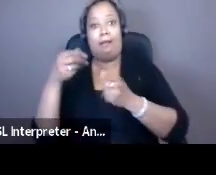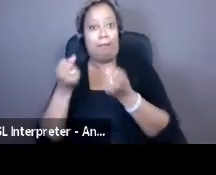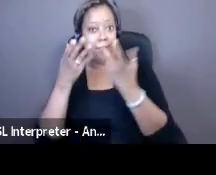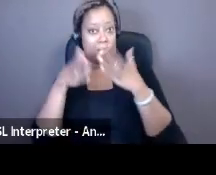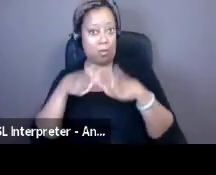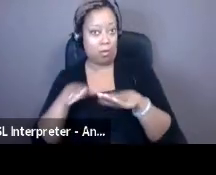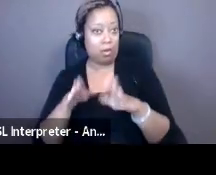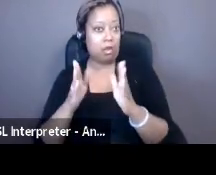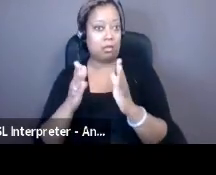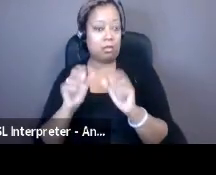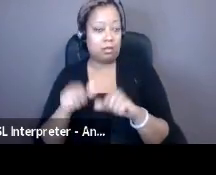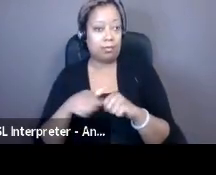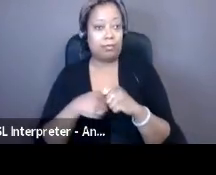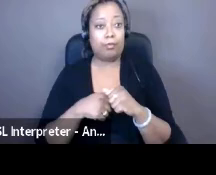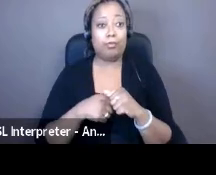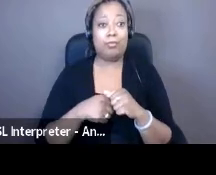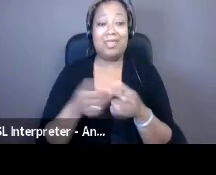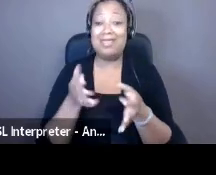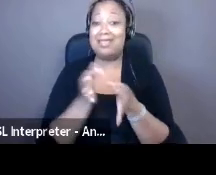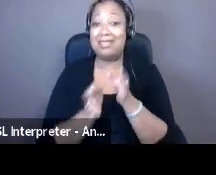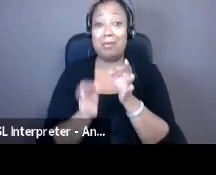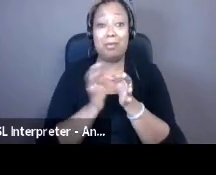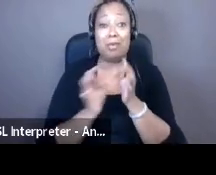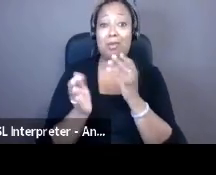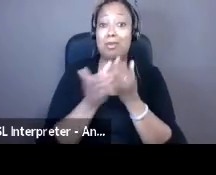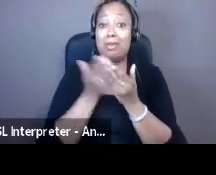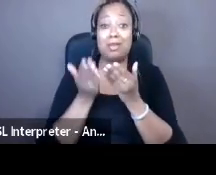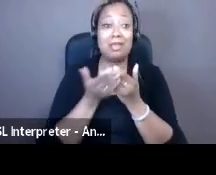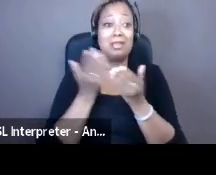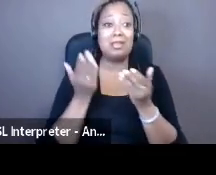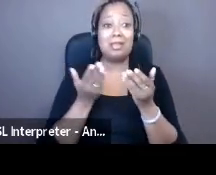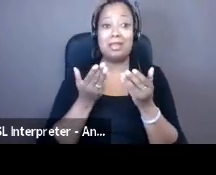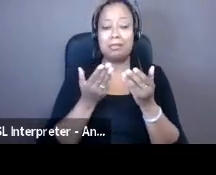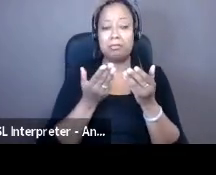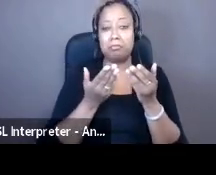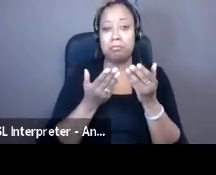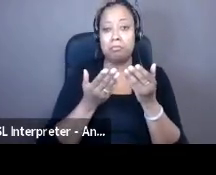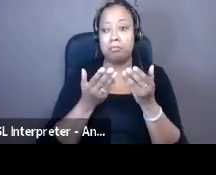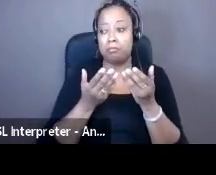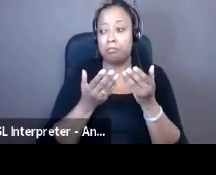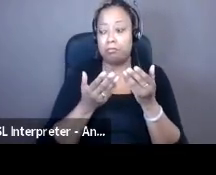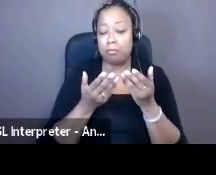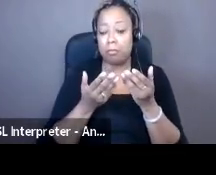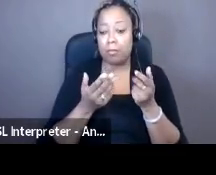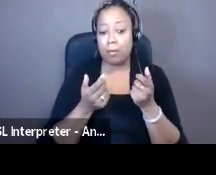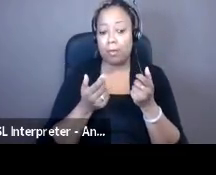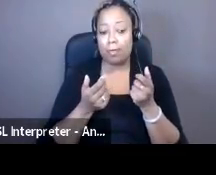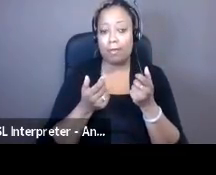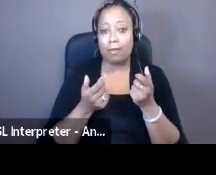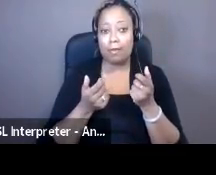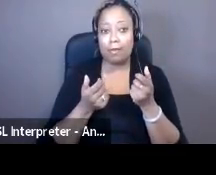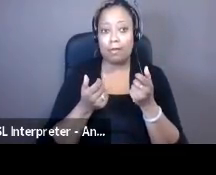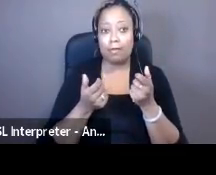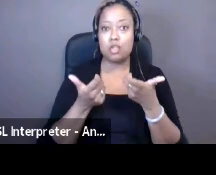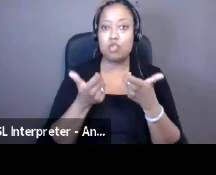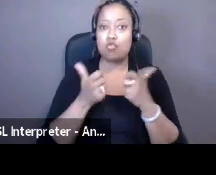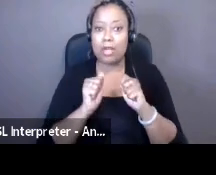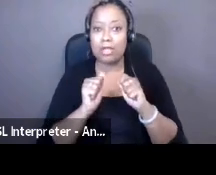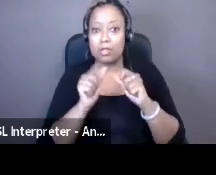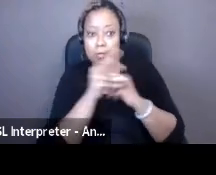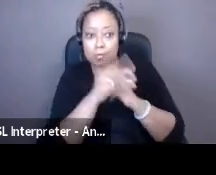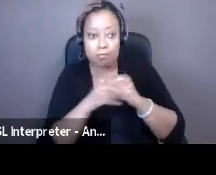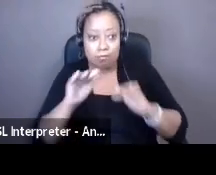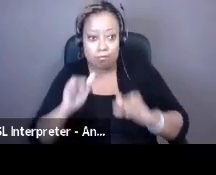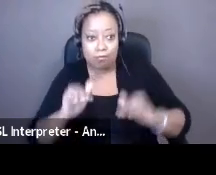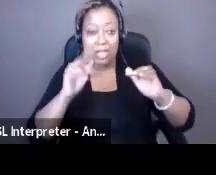The easiest and most simple, as I kind of alluded to in the last talk about trying to raise topography, you can see this driveway